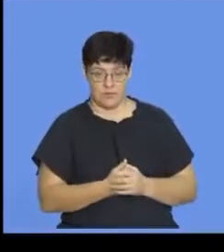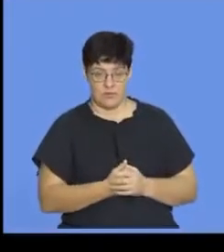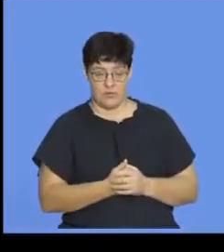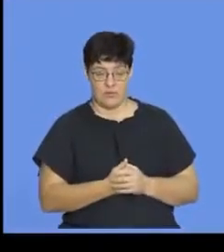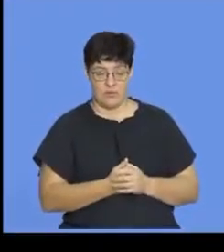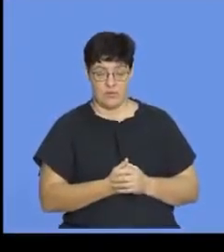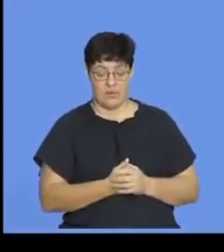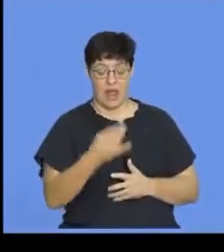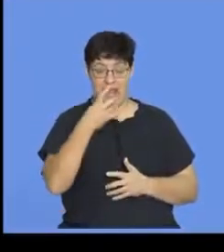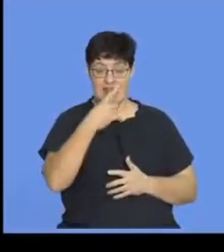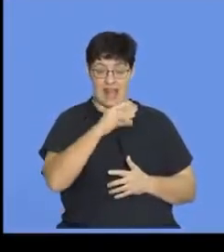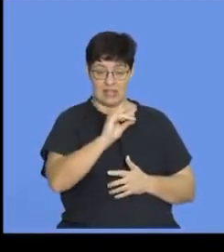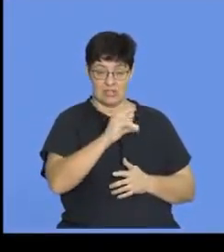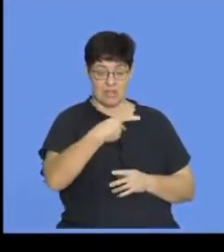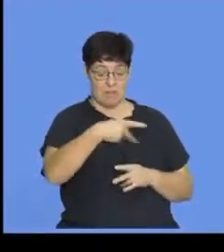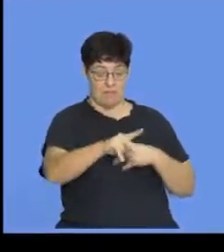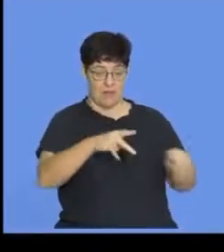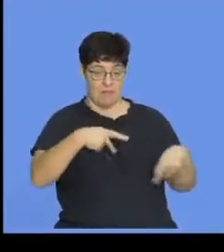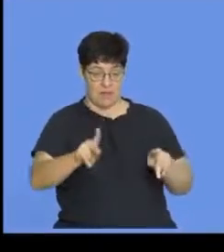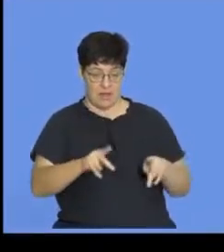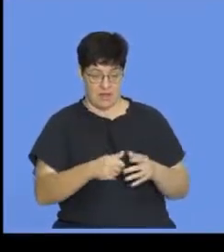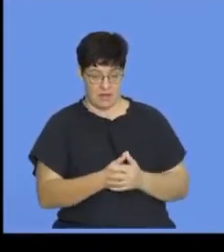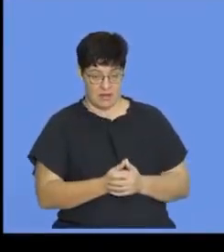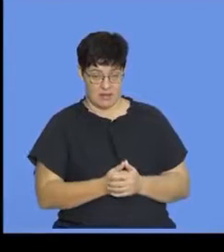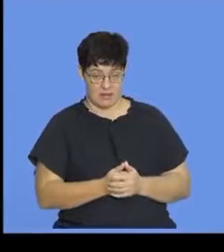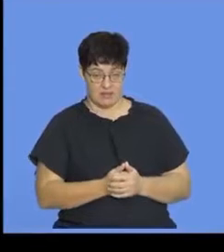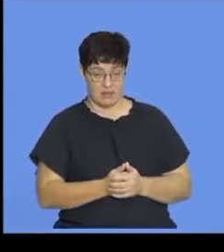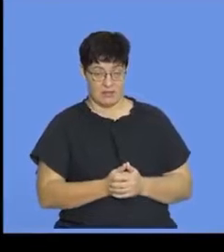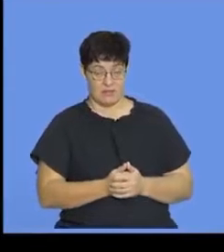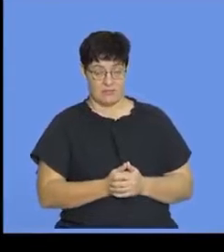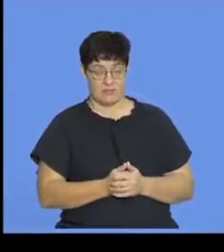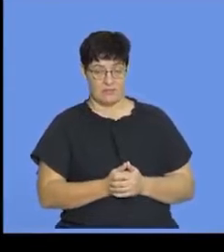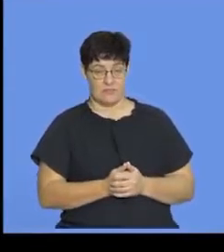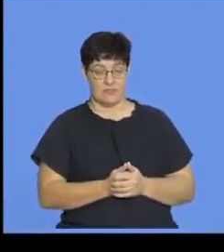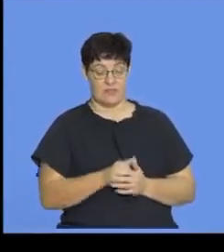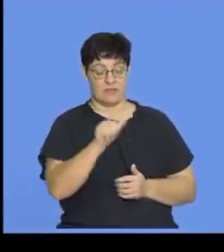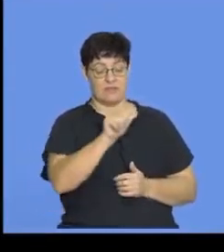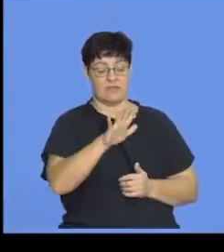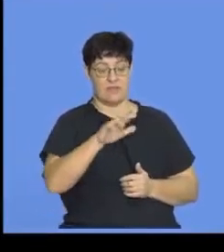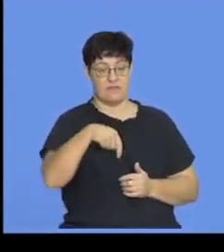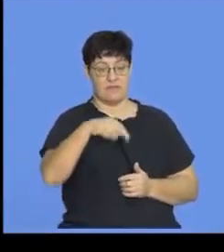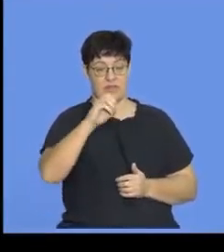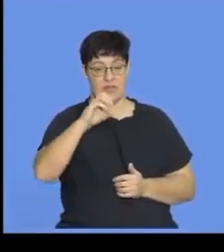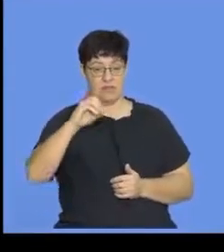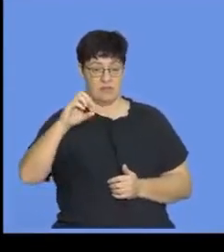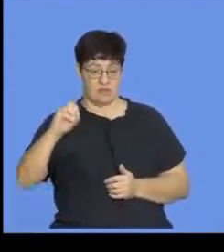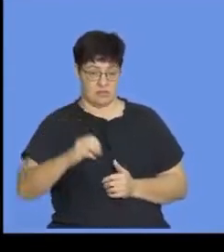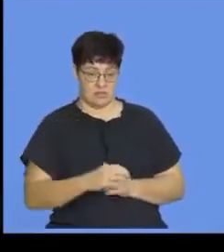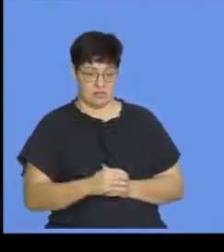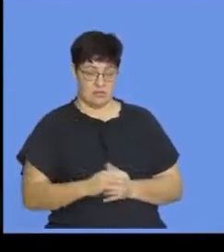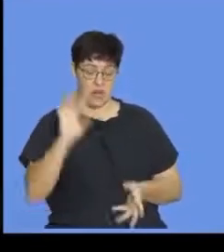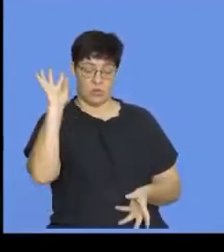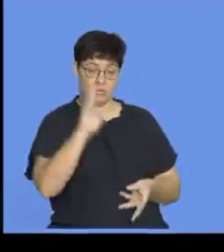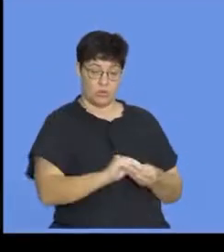cash payments, let's take the 65,000 Rand, which was my total